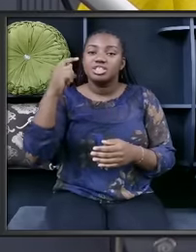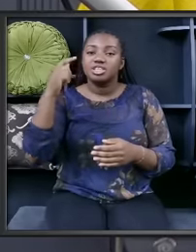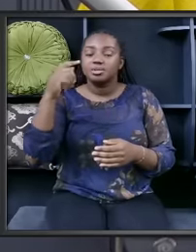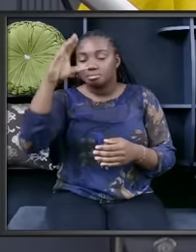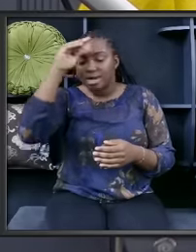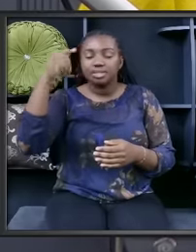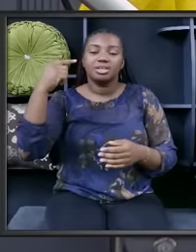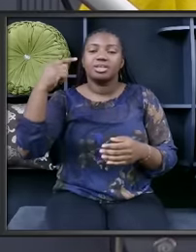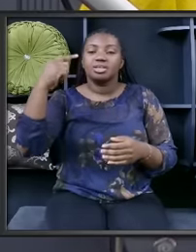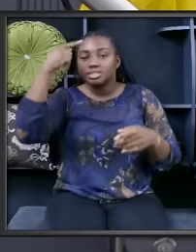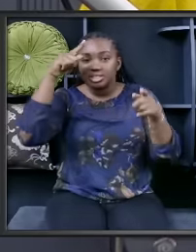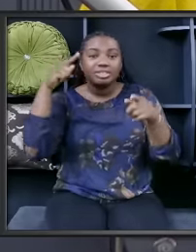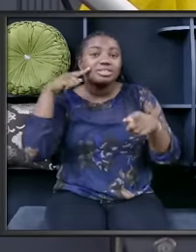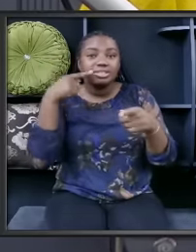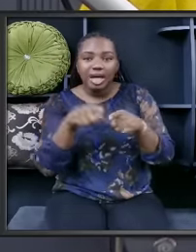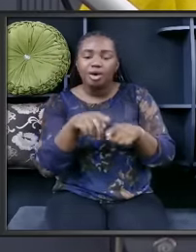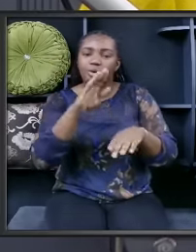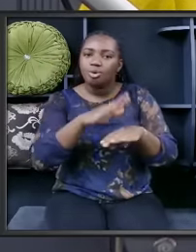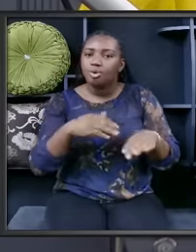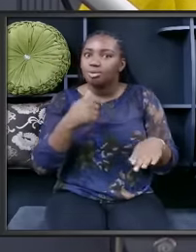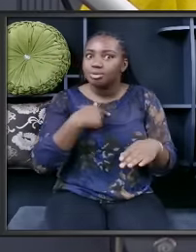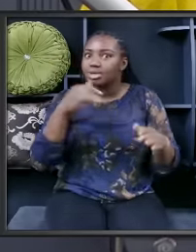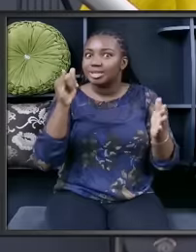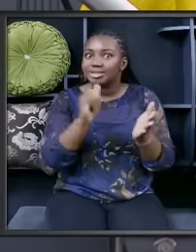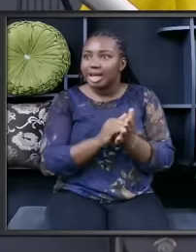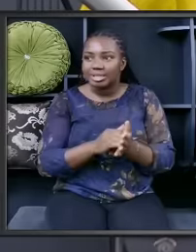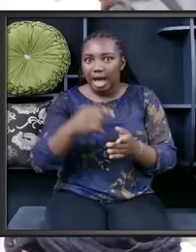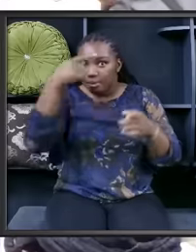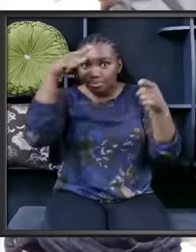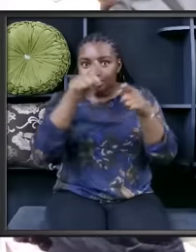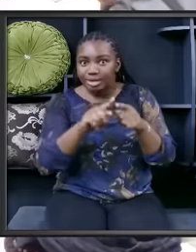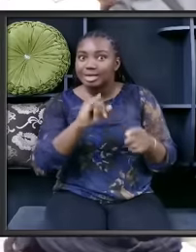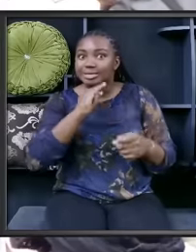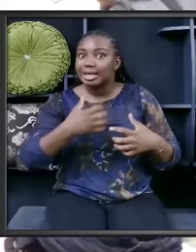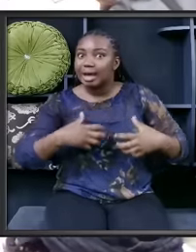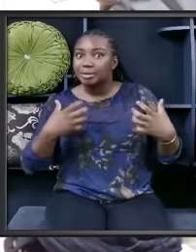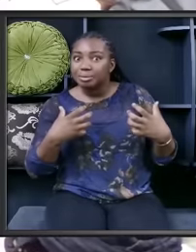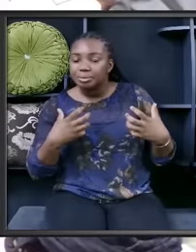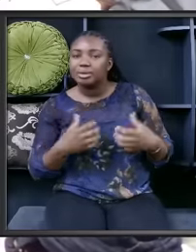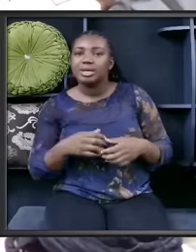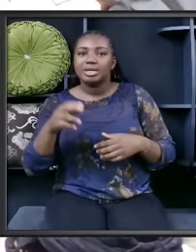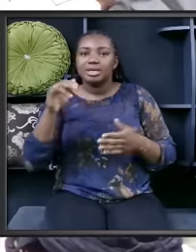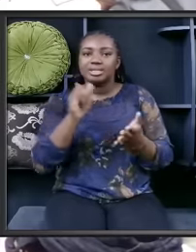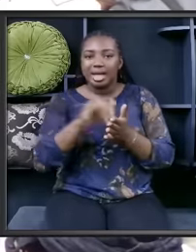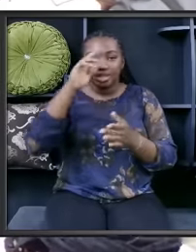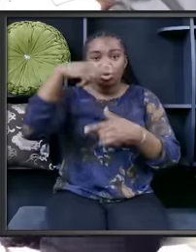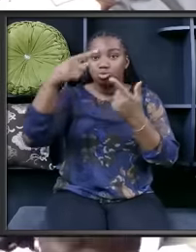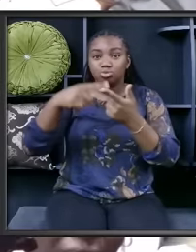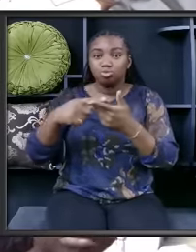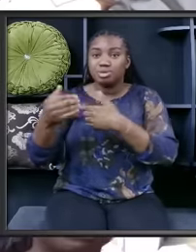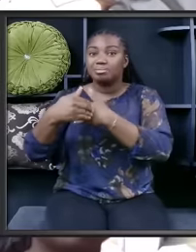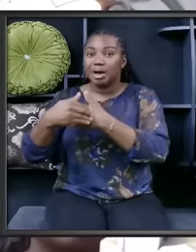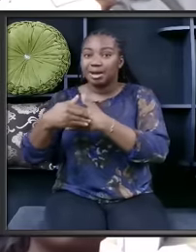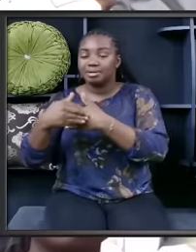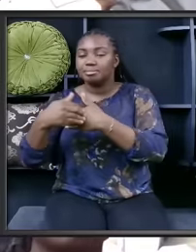Say, in come carry hot for kitchen, for bar. He didn't go for bush bar because in compound we have bush bar, then we have